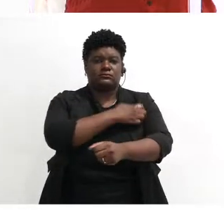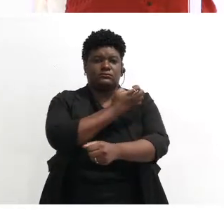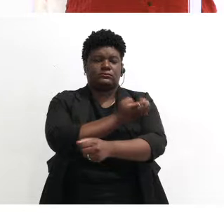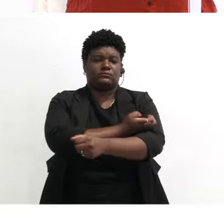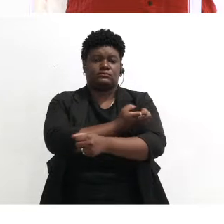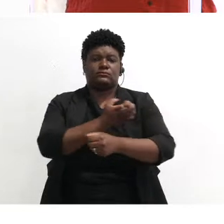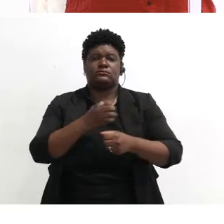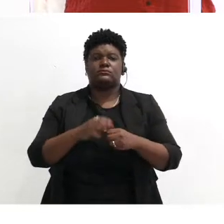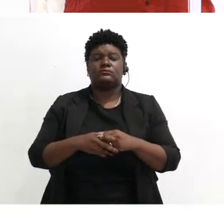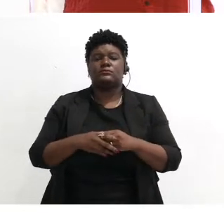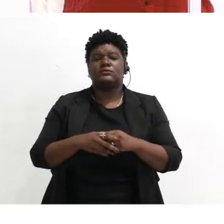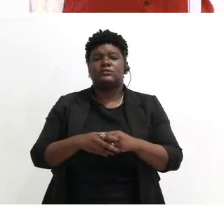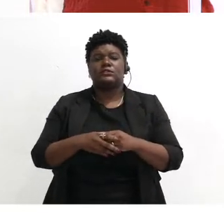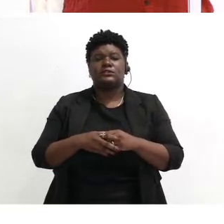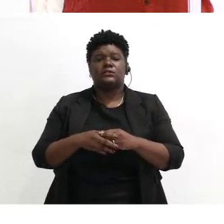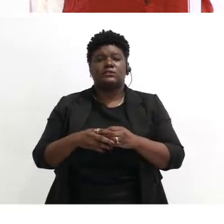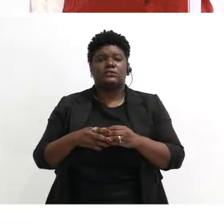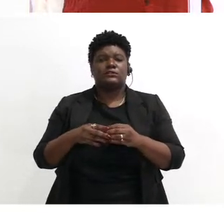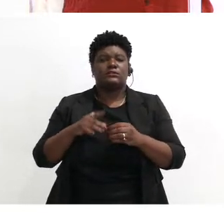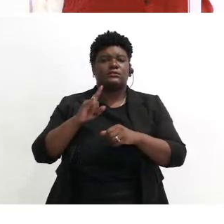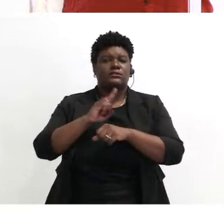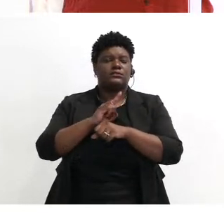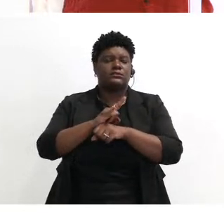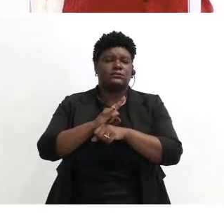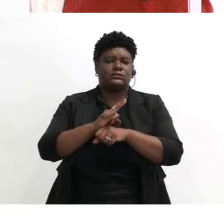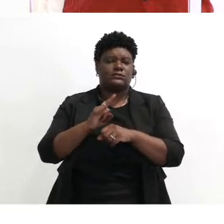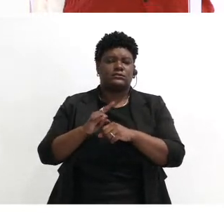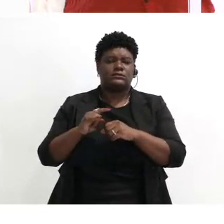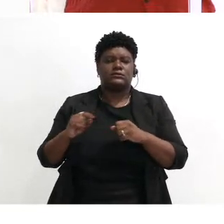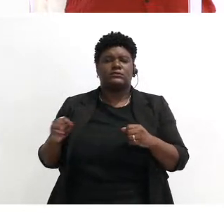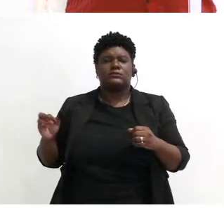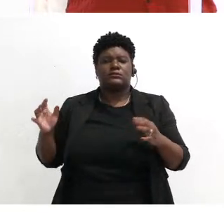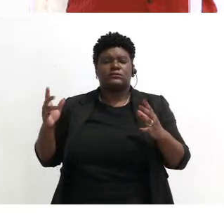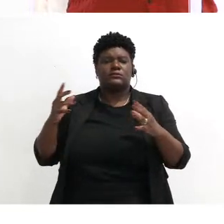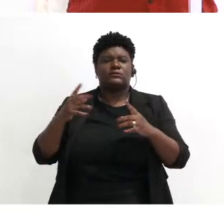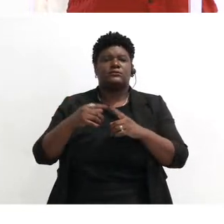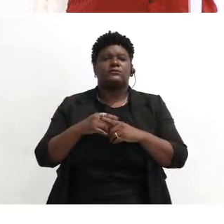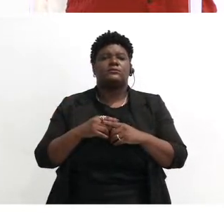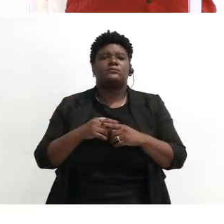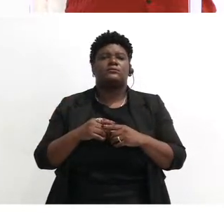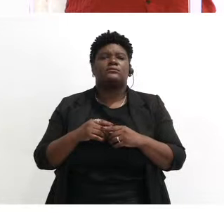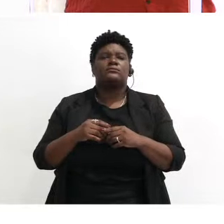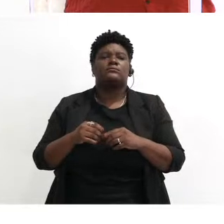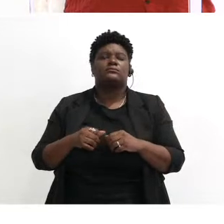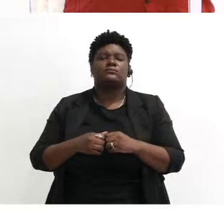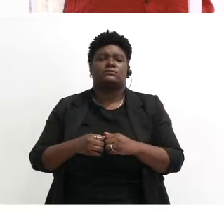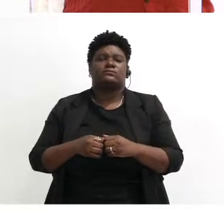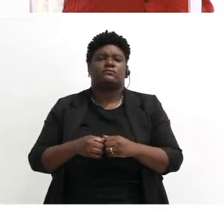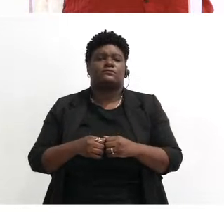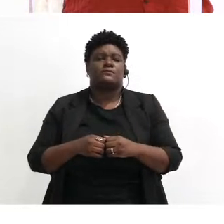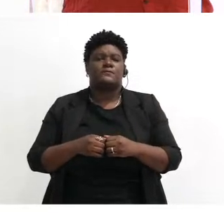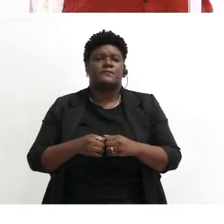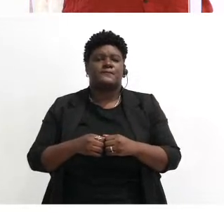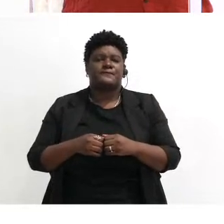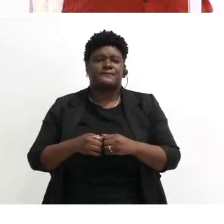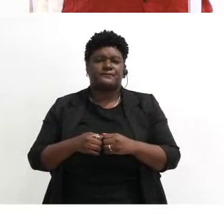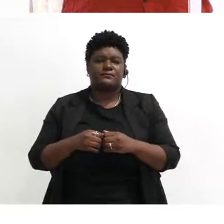circuits. And you can imagine, as the left diagram shows,